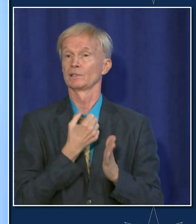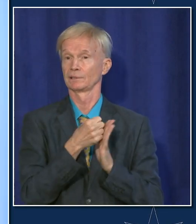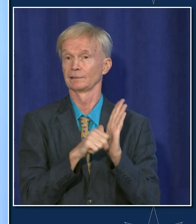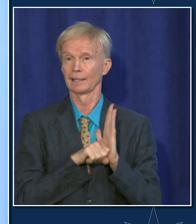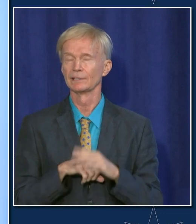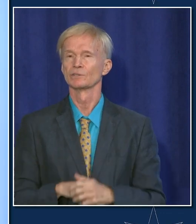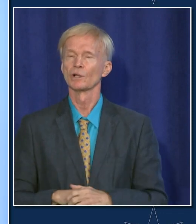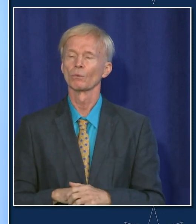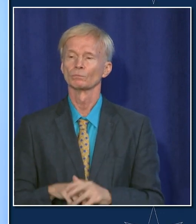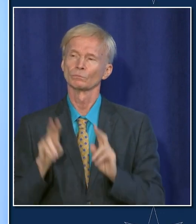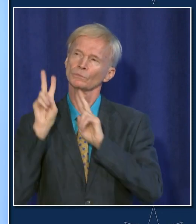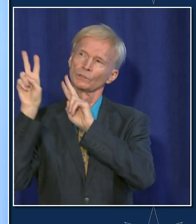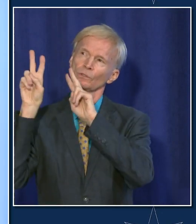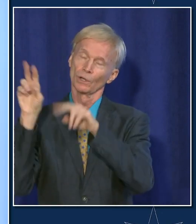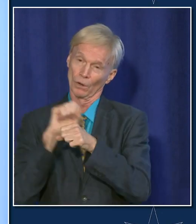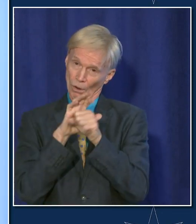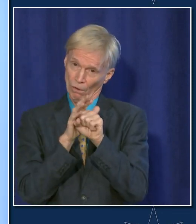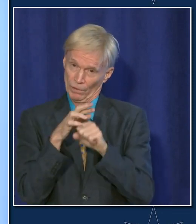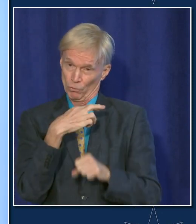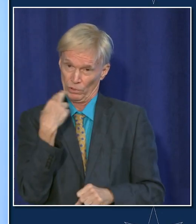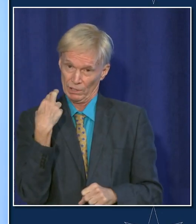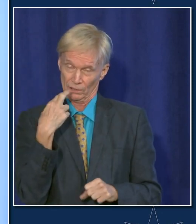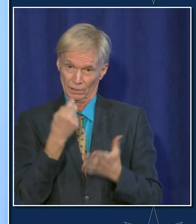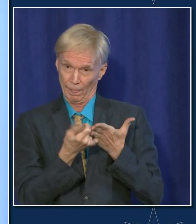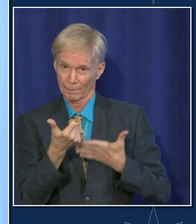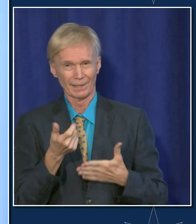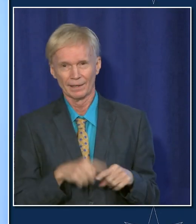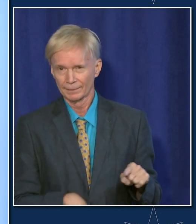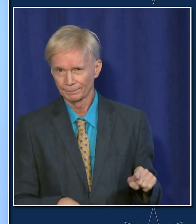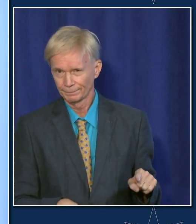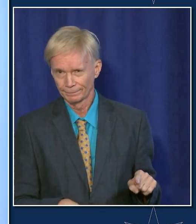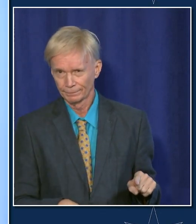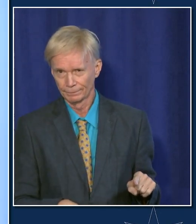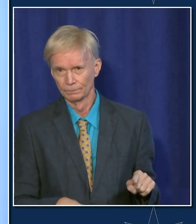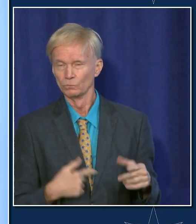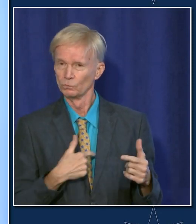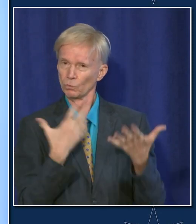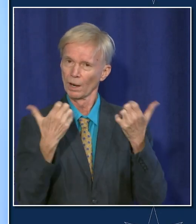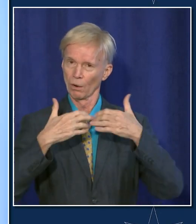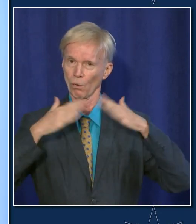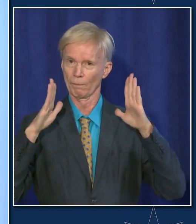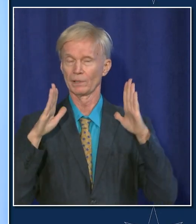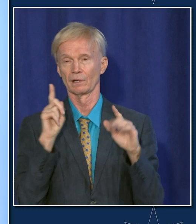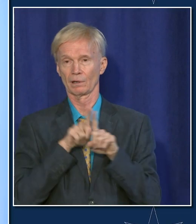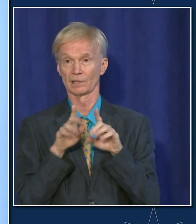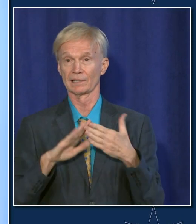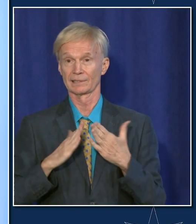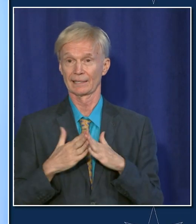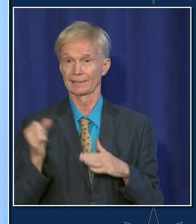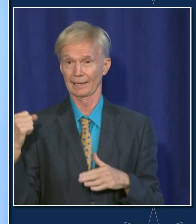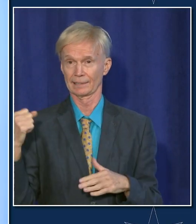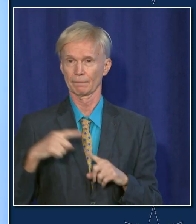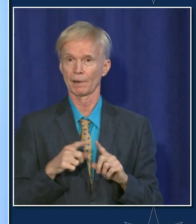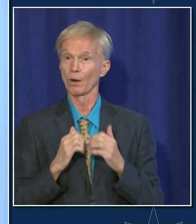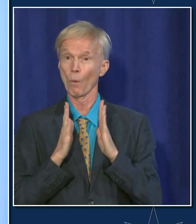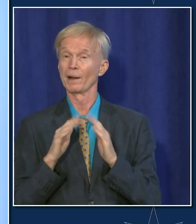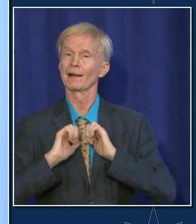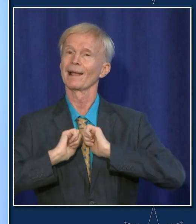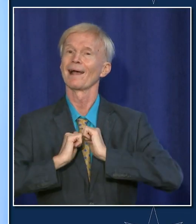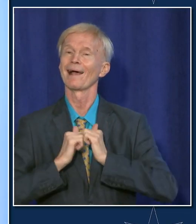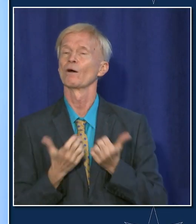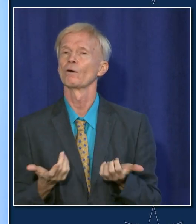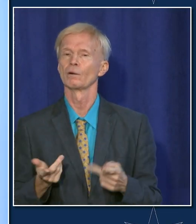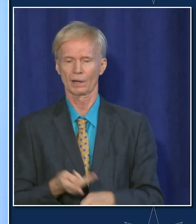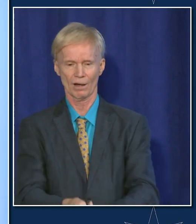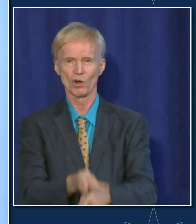COVID risk cannot be eliminated. We want to stay open as a city, but staying open also means being careful.